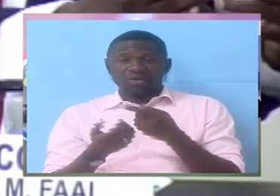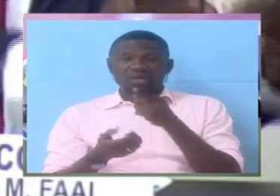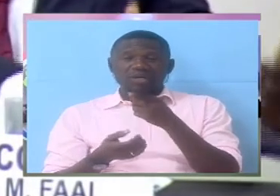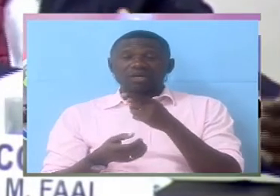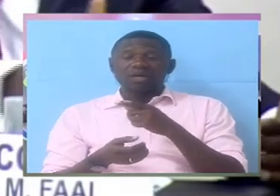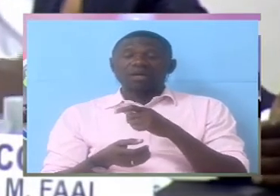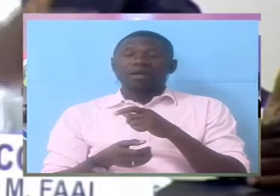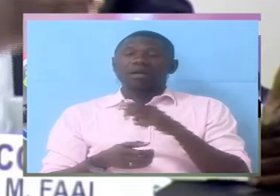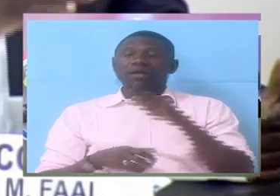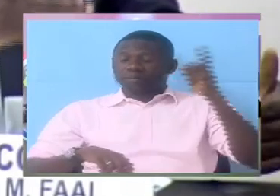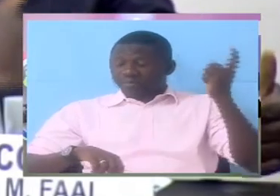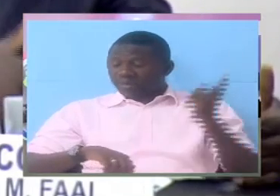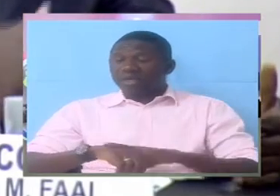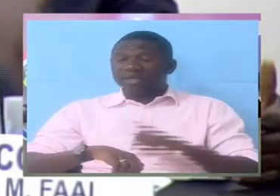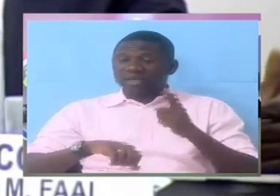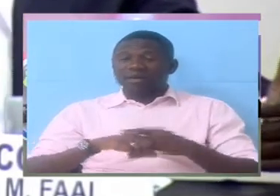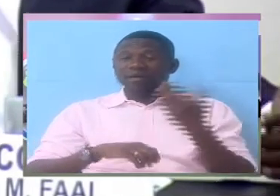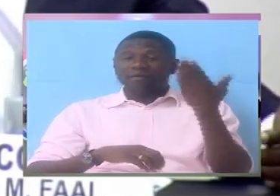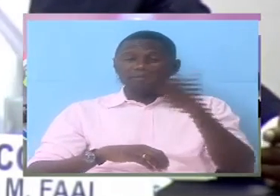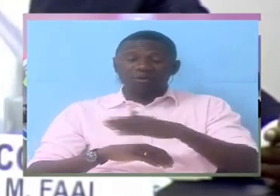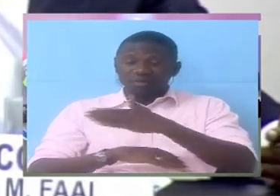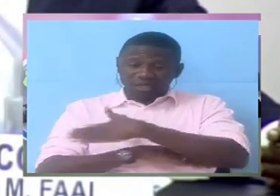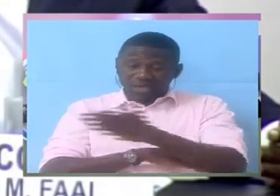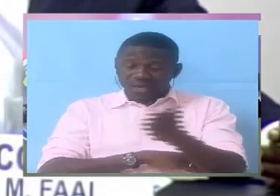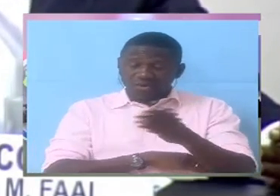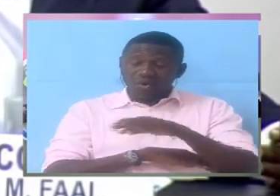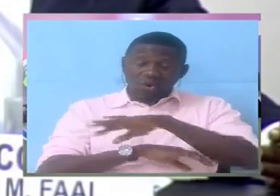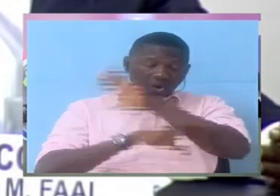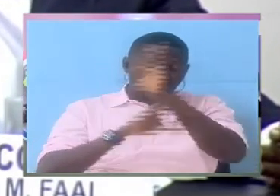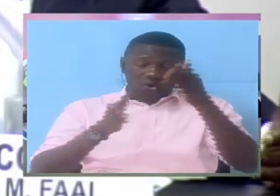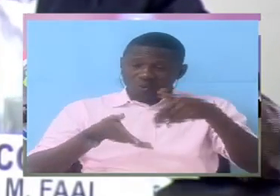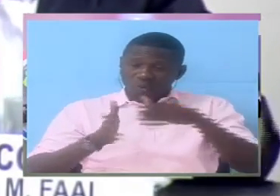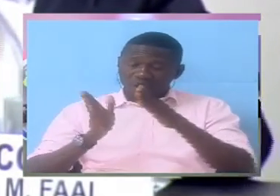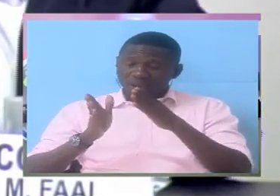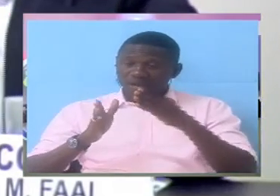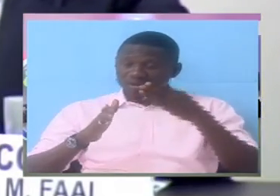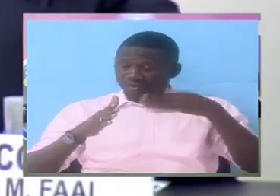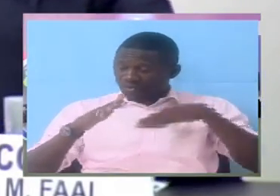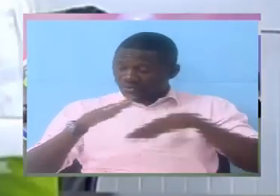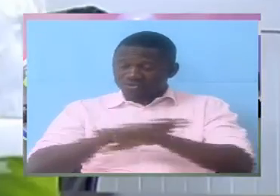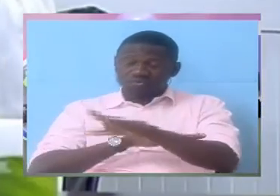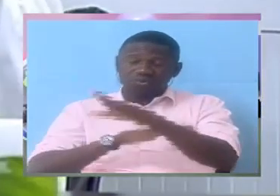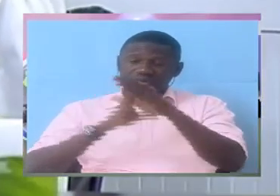he was beaten from the gate all the way.